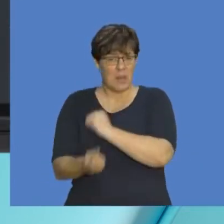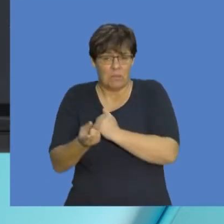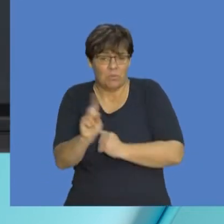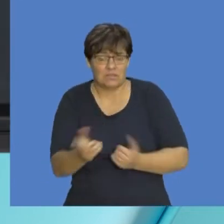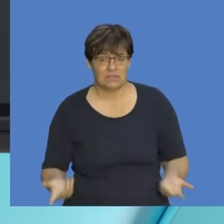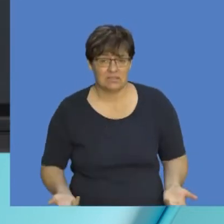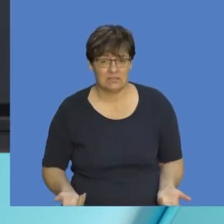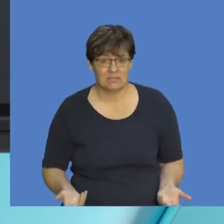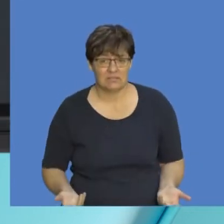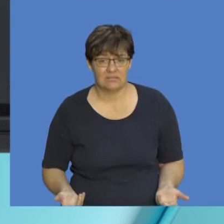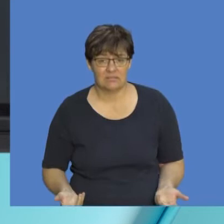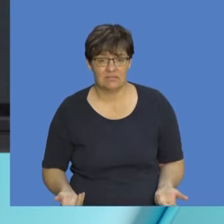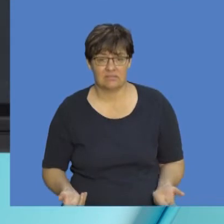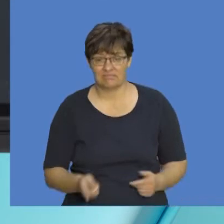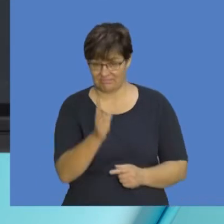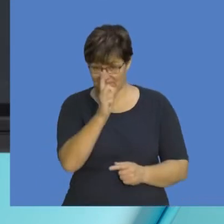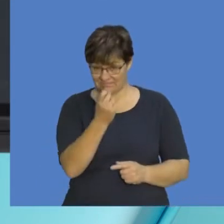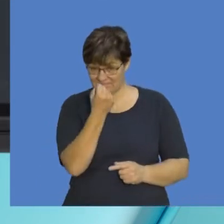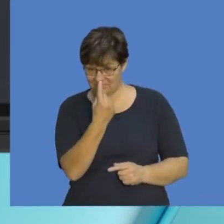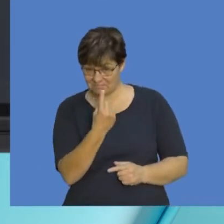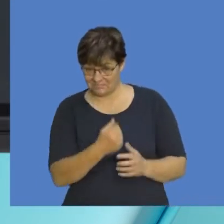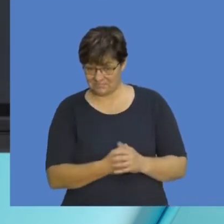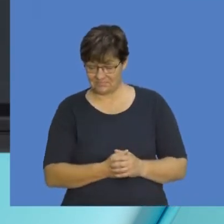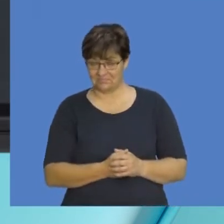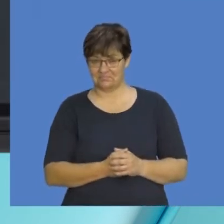happen? Okay, we're all together.